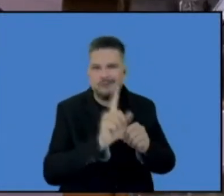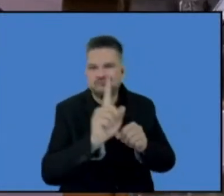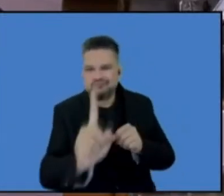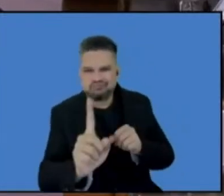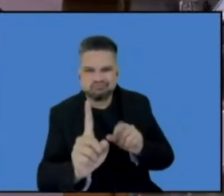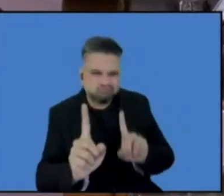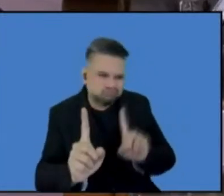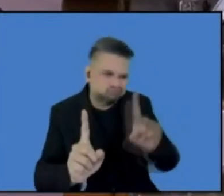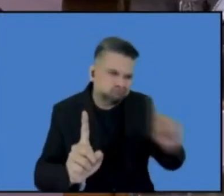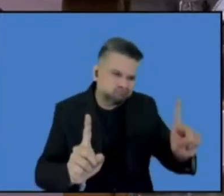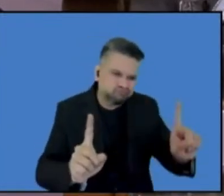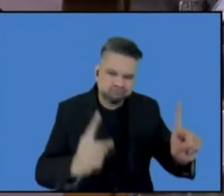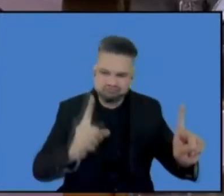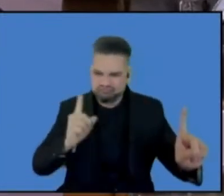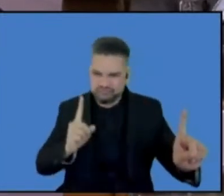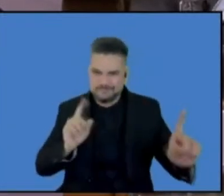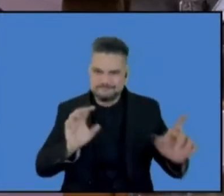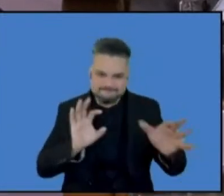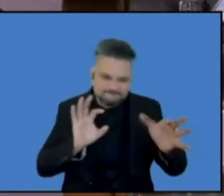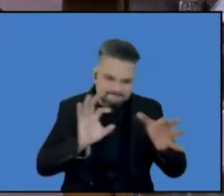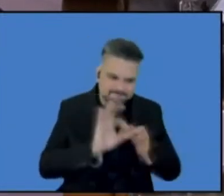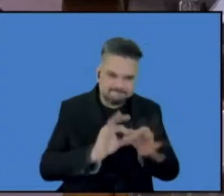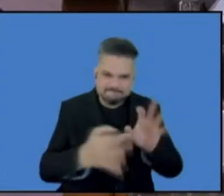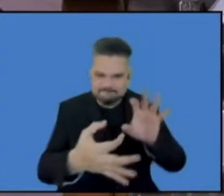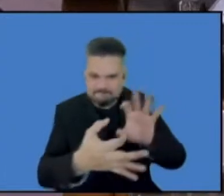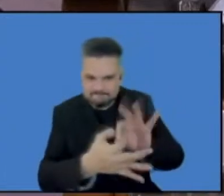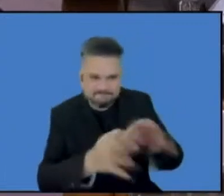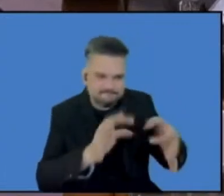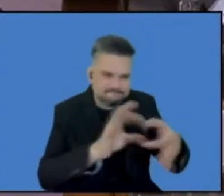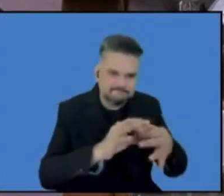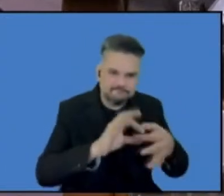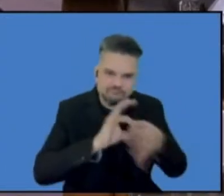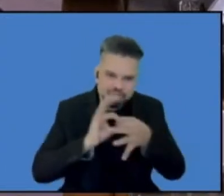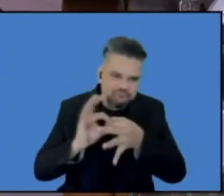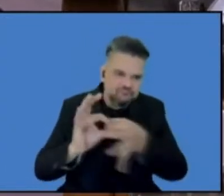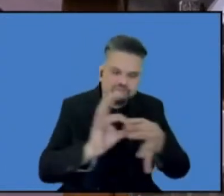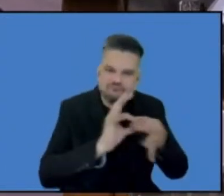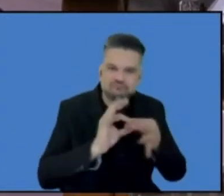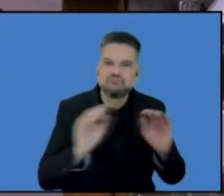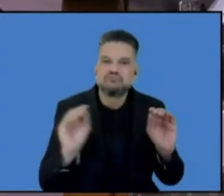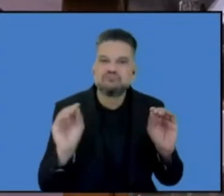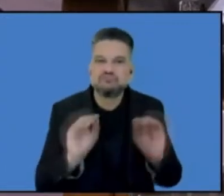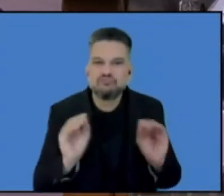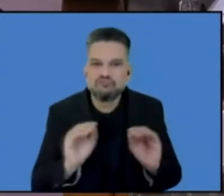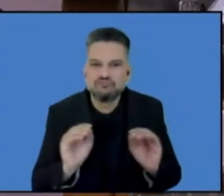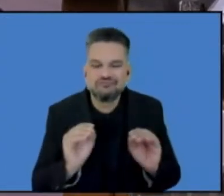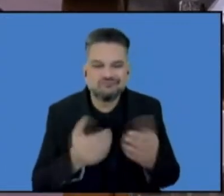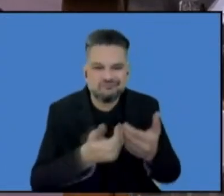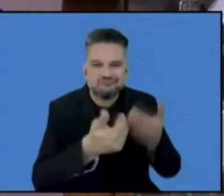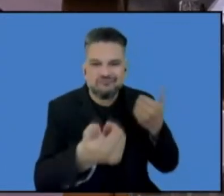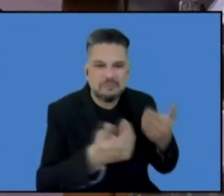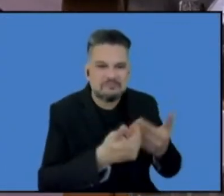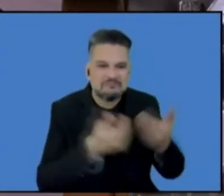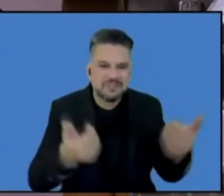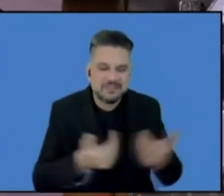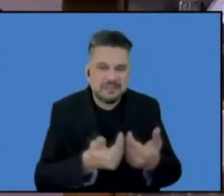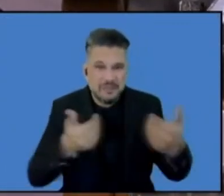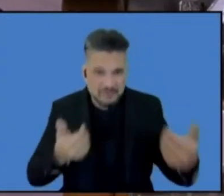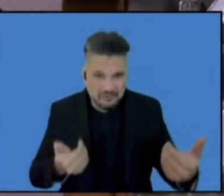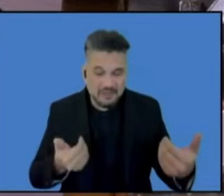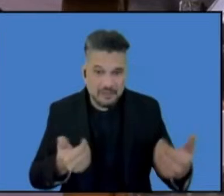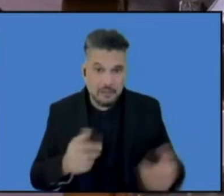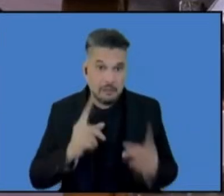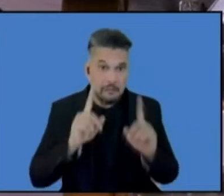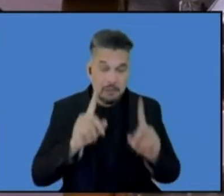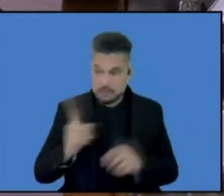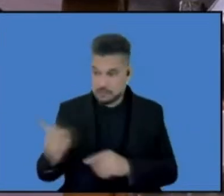are advocating, we are really not advocating in isolation for separate thing, but looking at the issue of the migrants and their